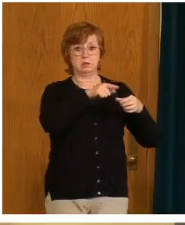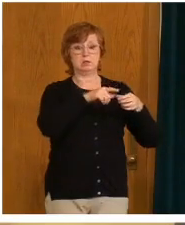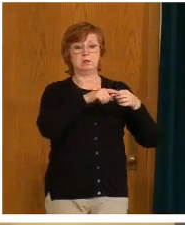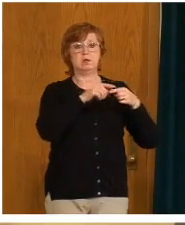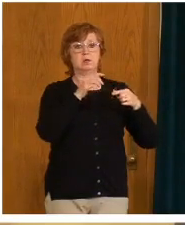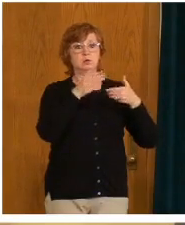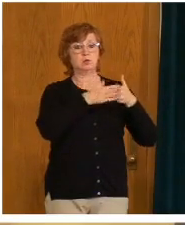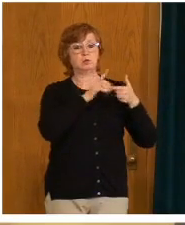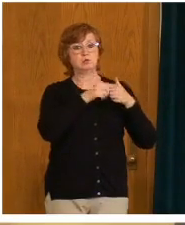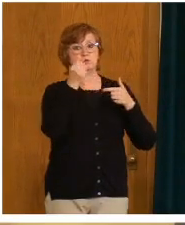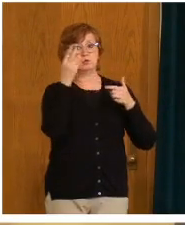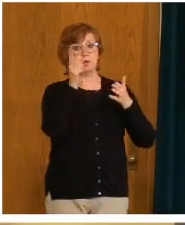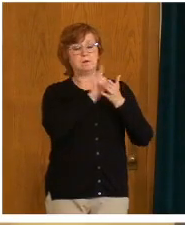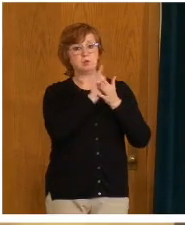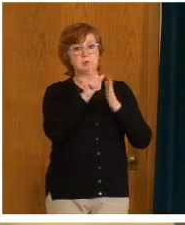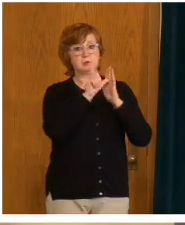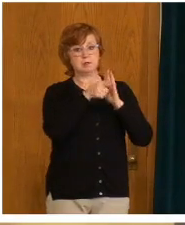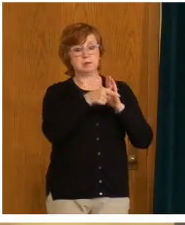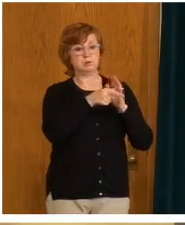their 12-week